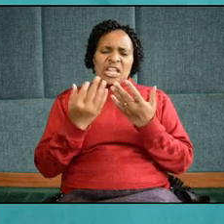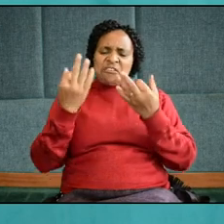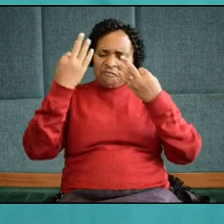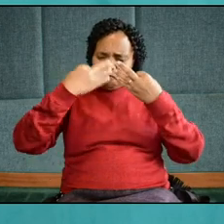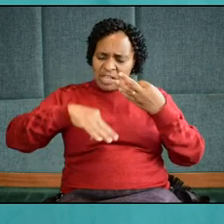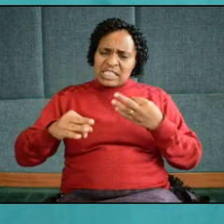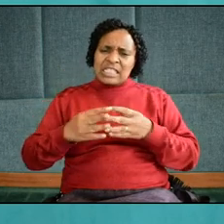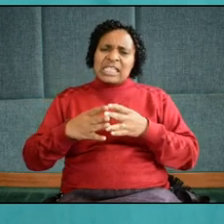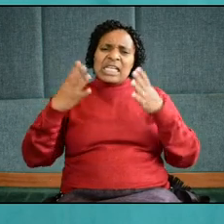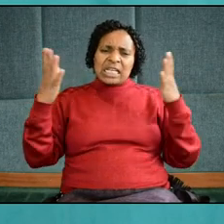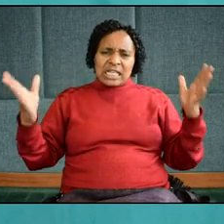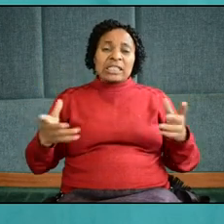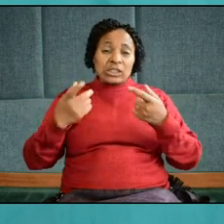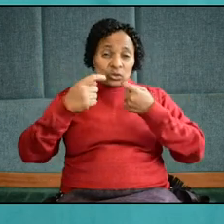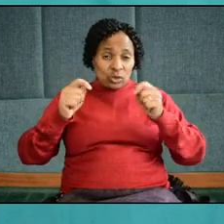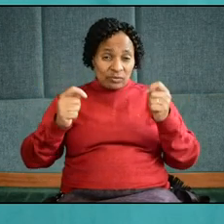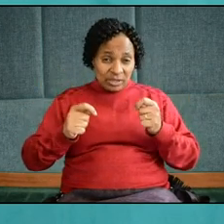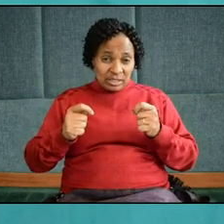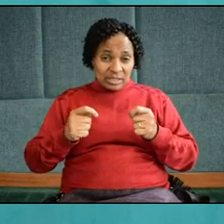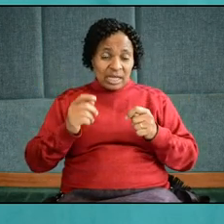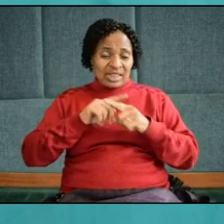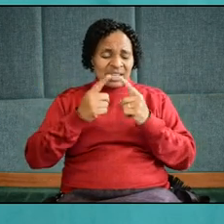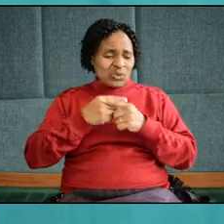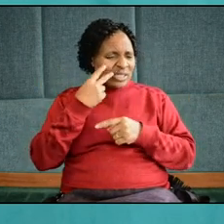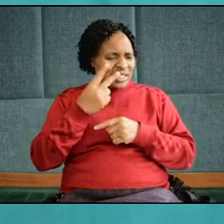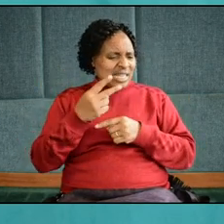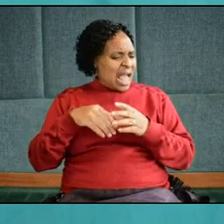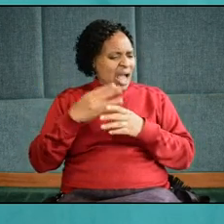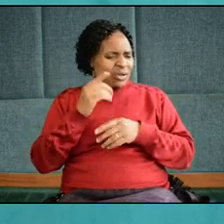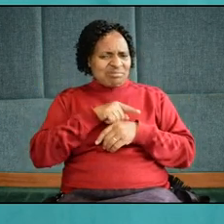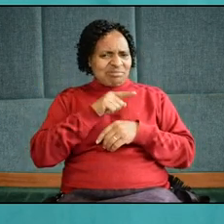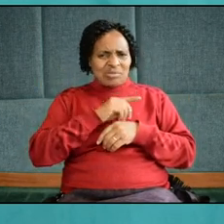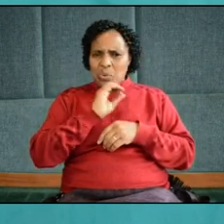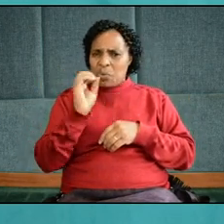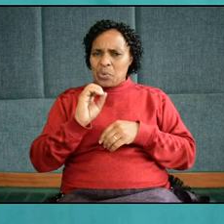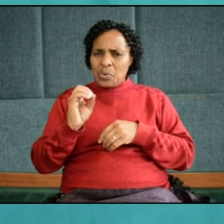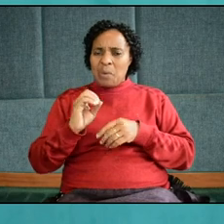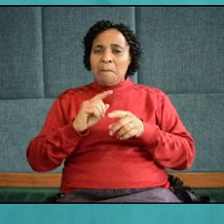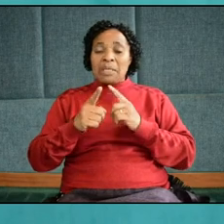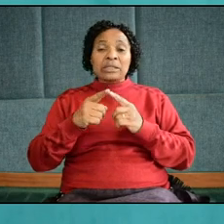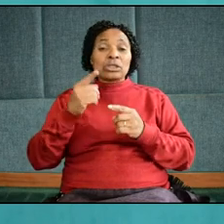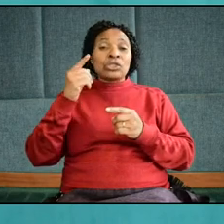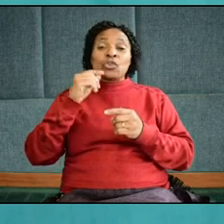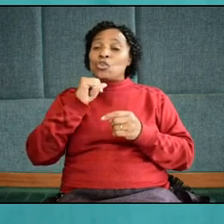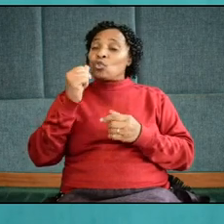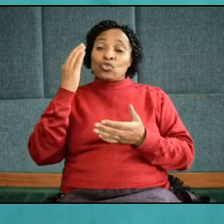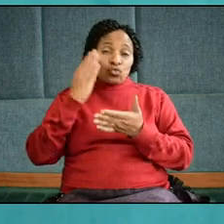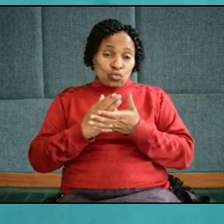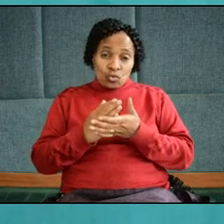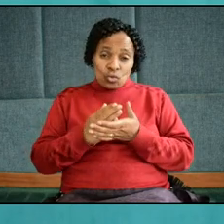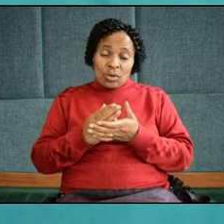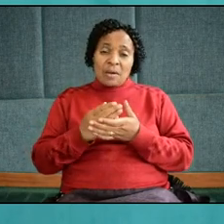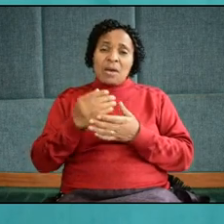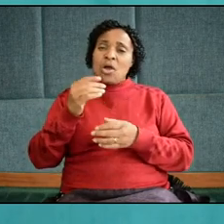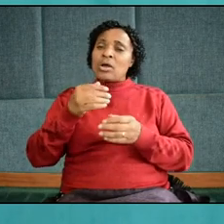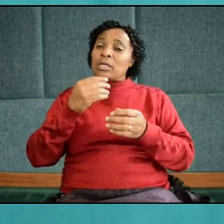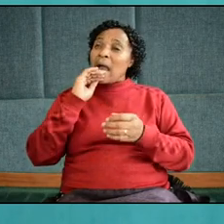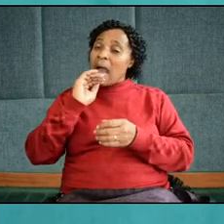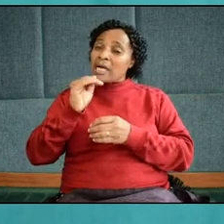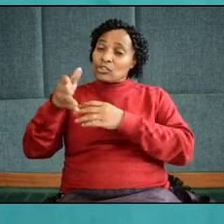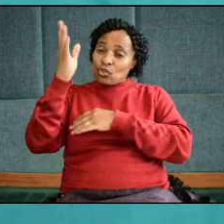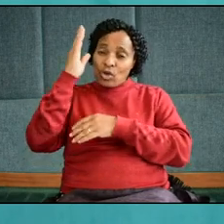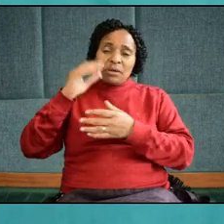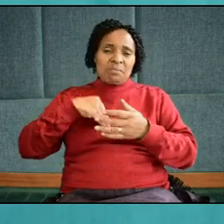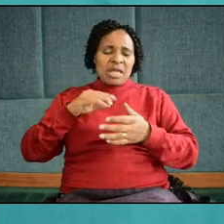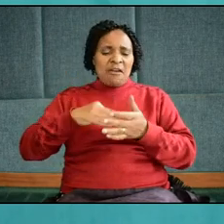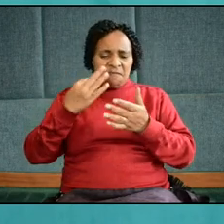greatest temptation ever where you see there's no way out. But that is no justification for you to say, God, I fell into sin because I